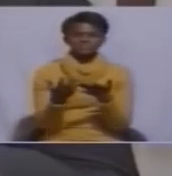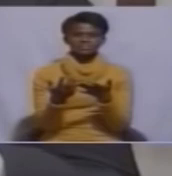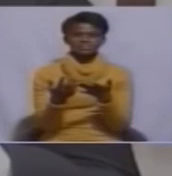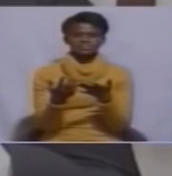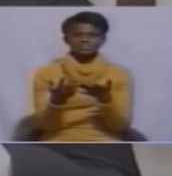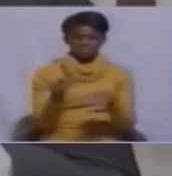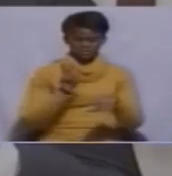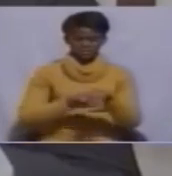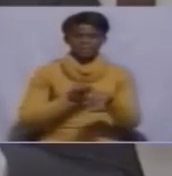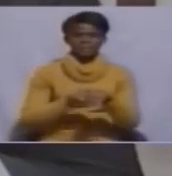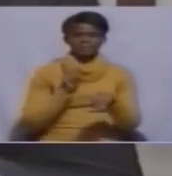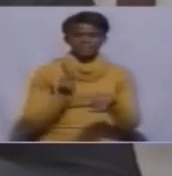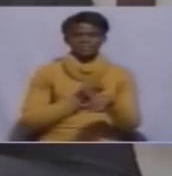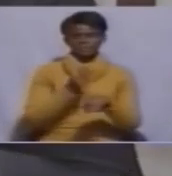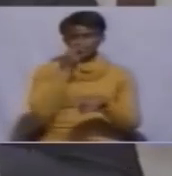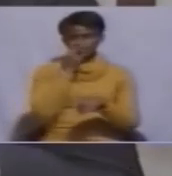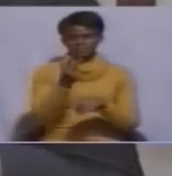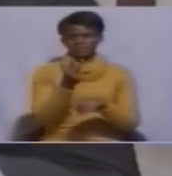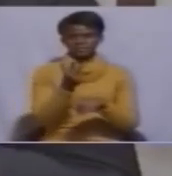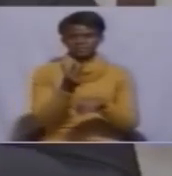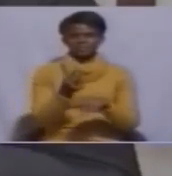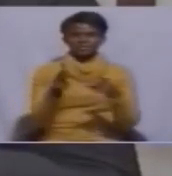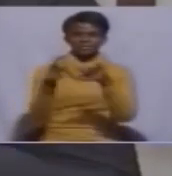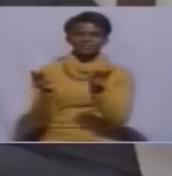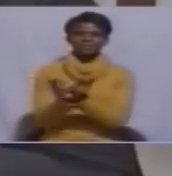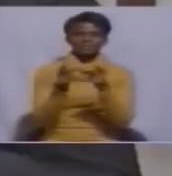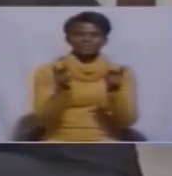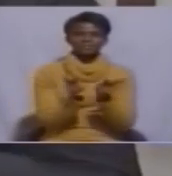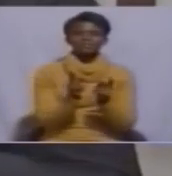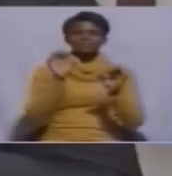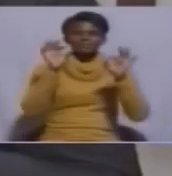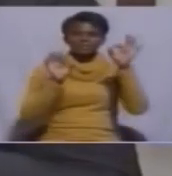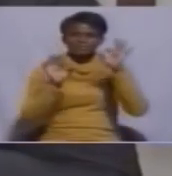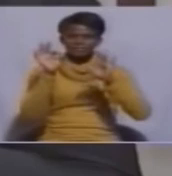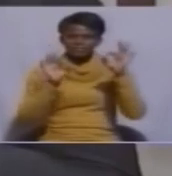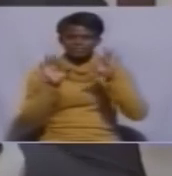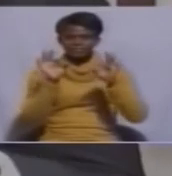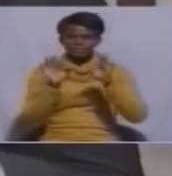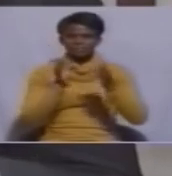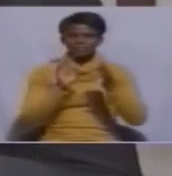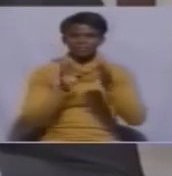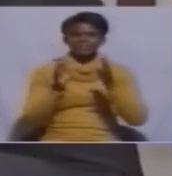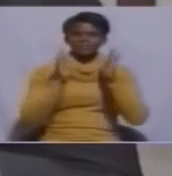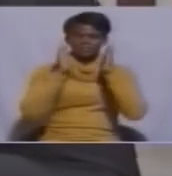the moment we saw some areas which needed to be adjusted, if